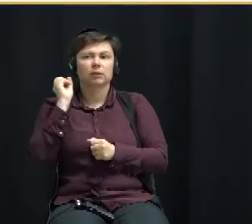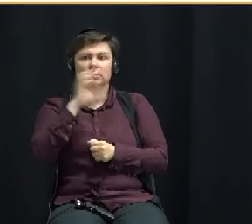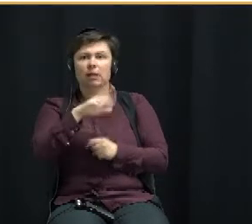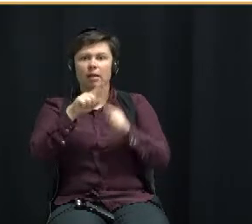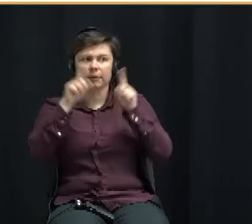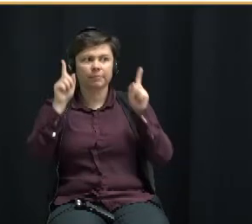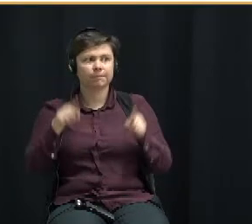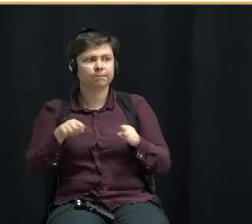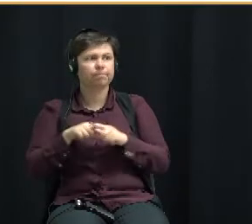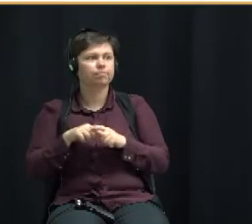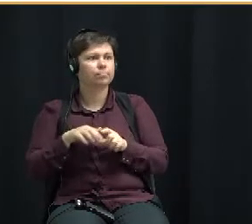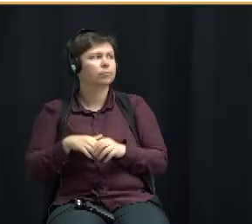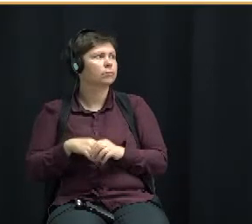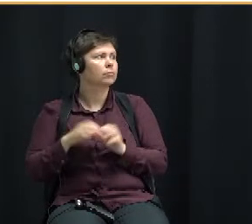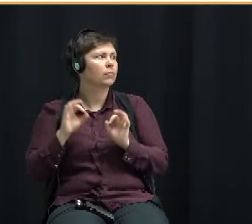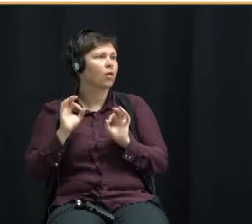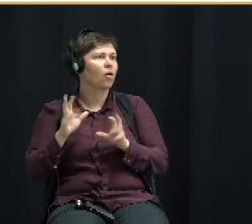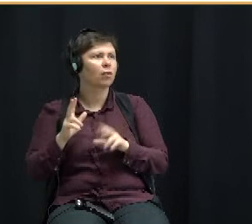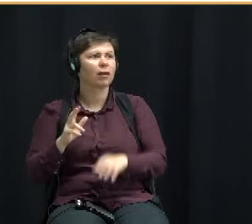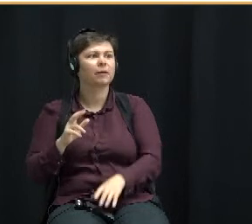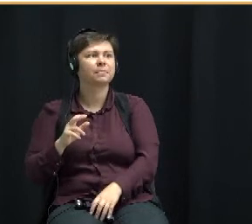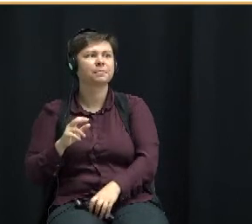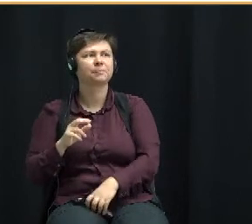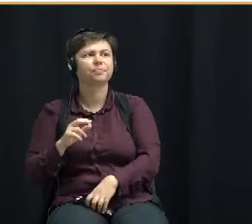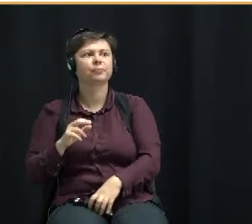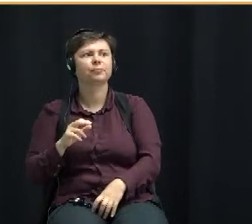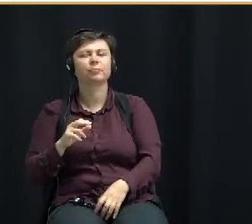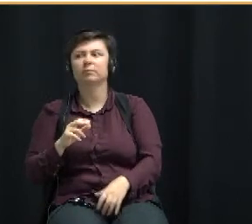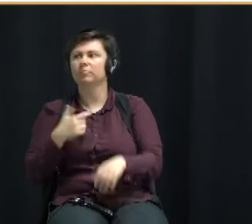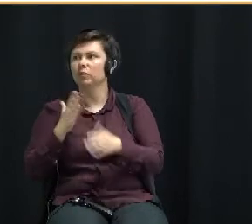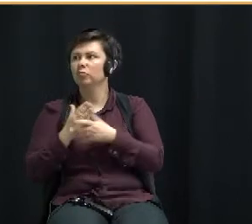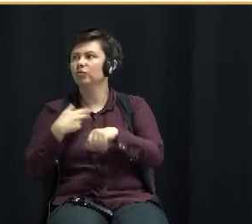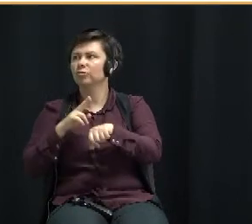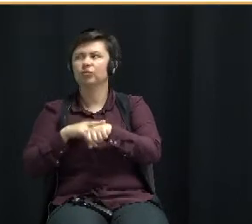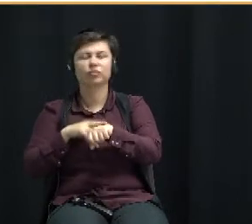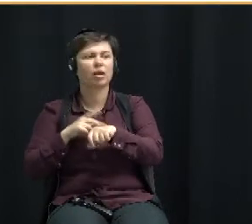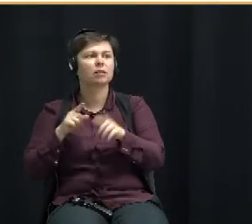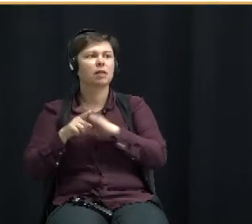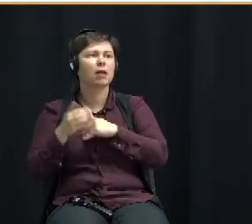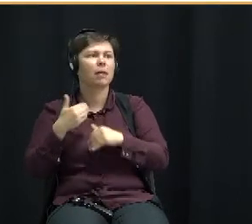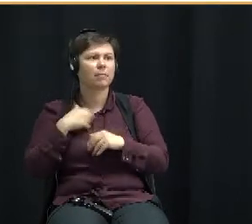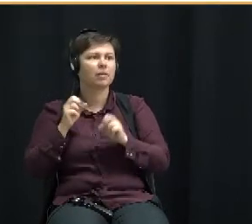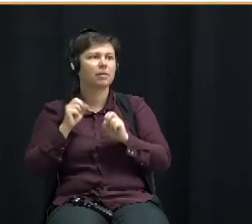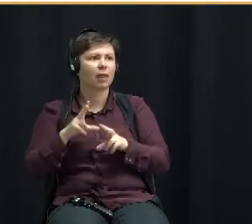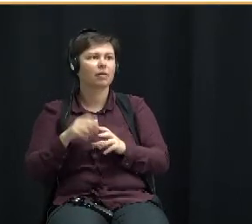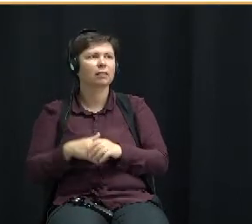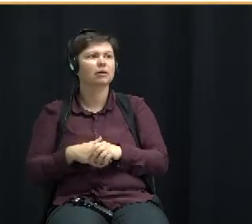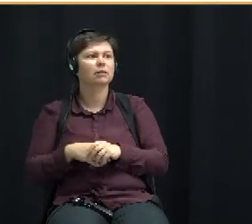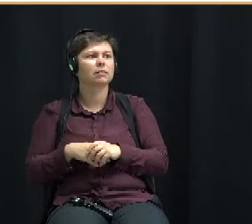So okay, then I'm going to take over. Yes, now I will leave it to you, and we will do some